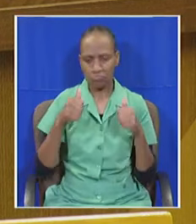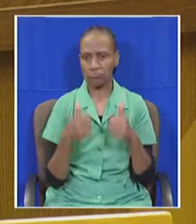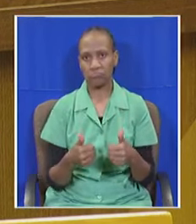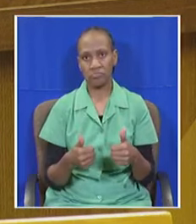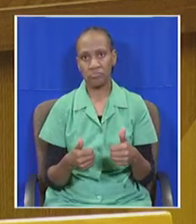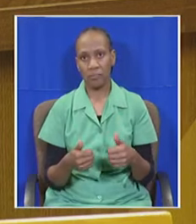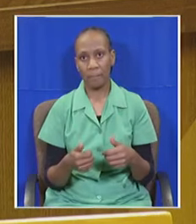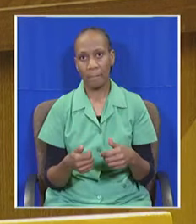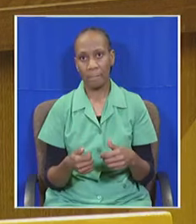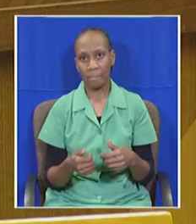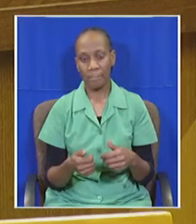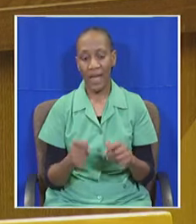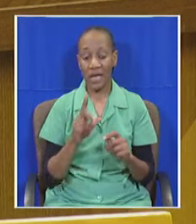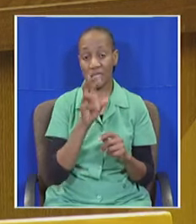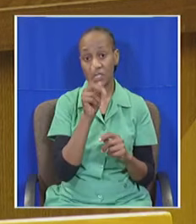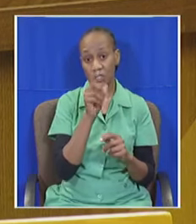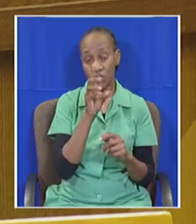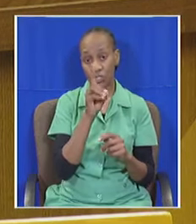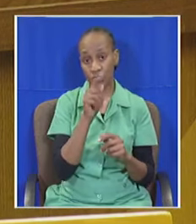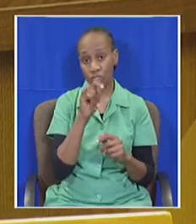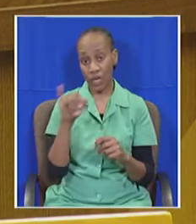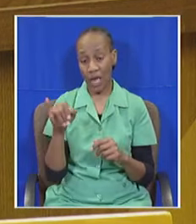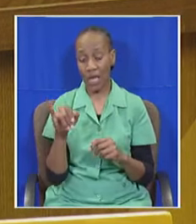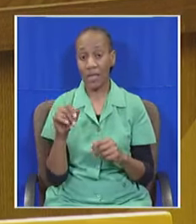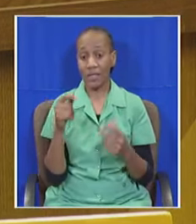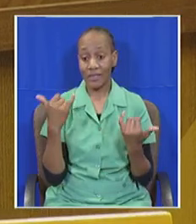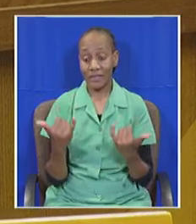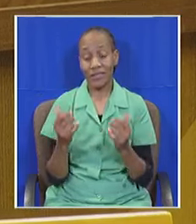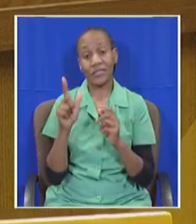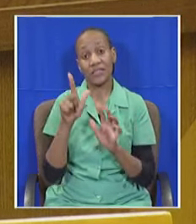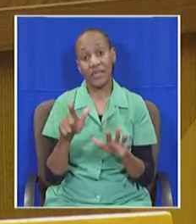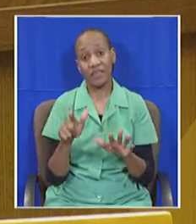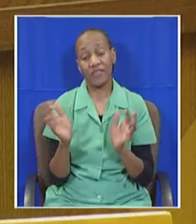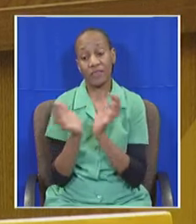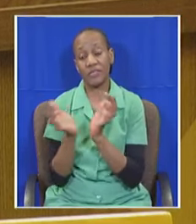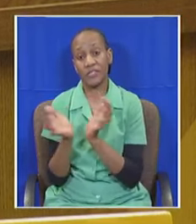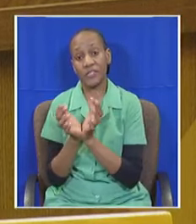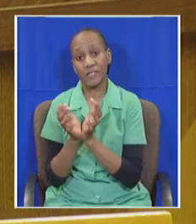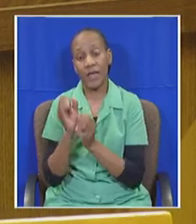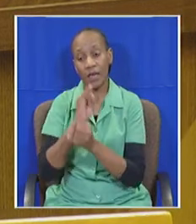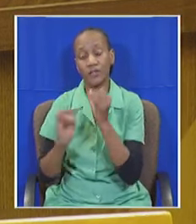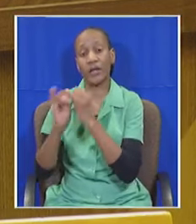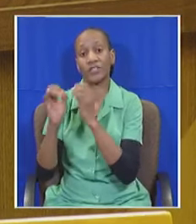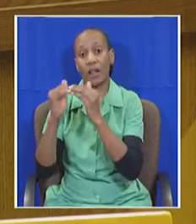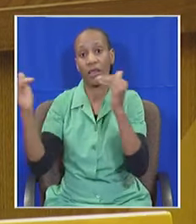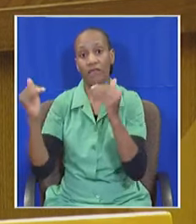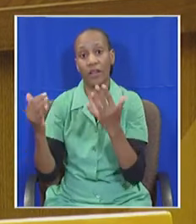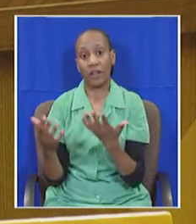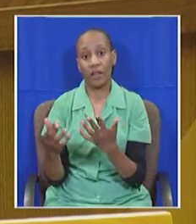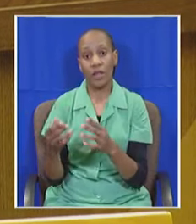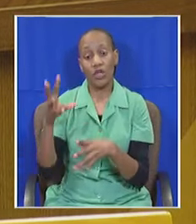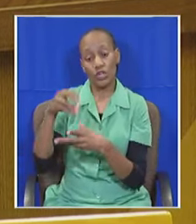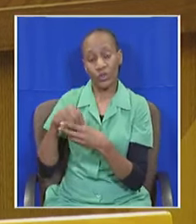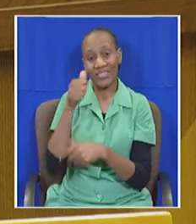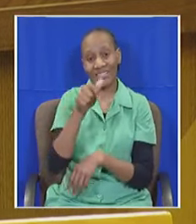Committee on Trade and Industry on the 7th International Meeting for the Parliamentarians as part of the